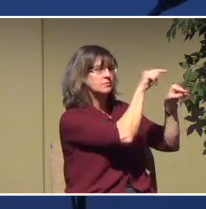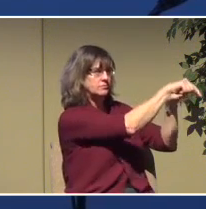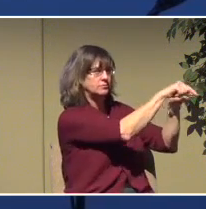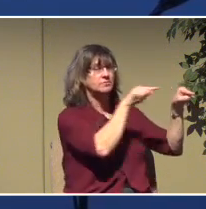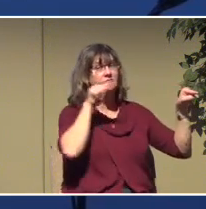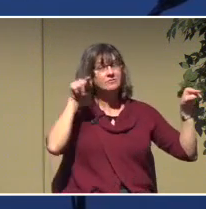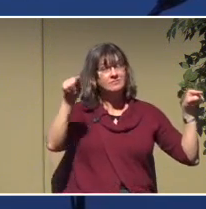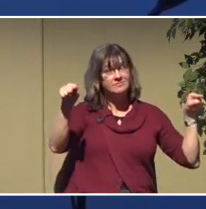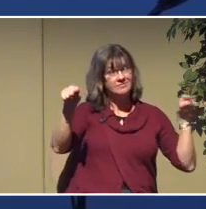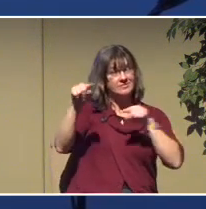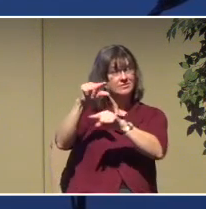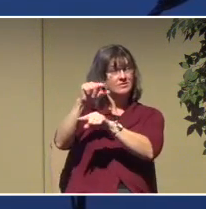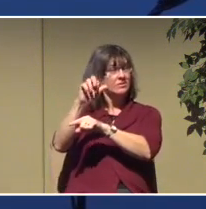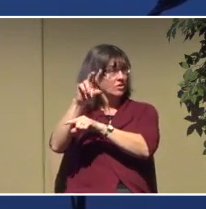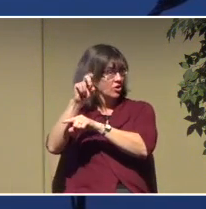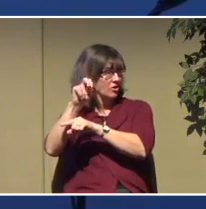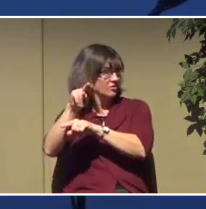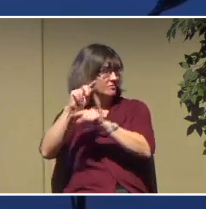humanity.